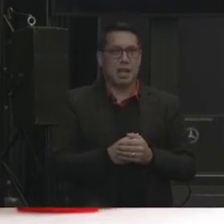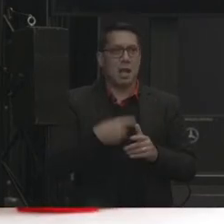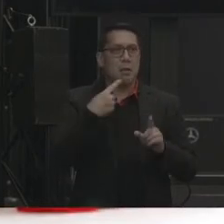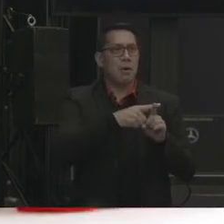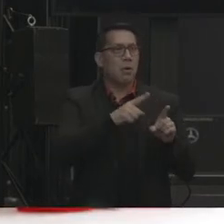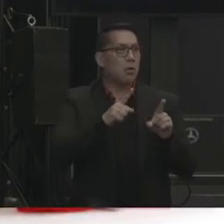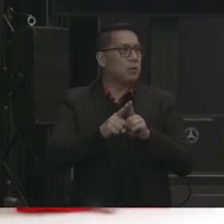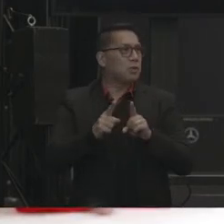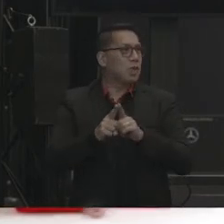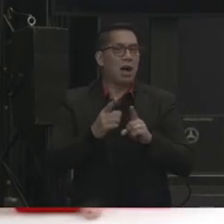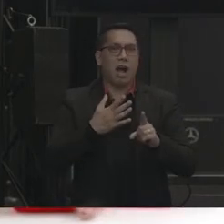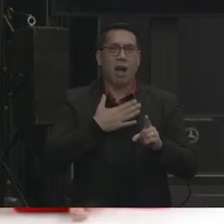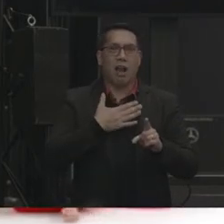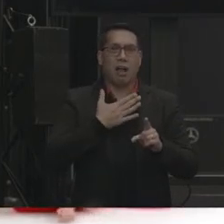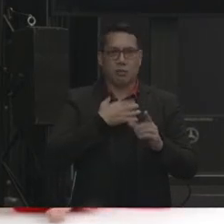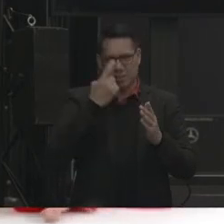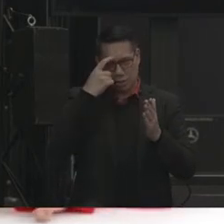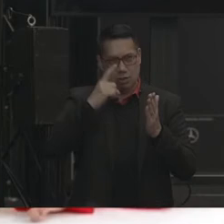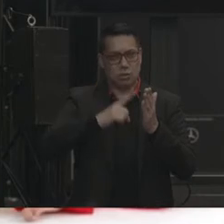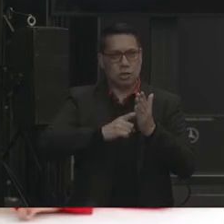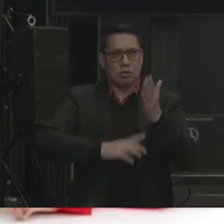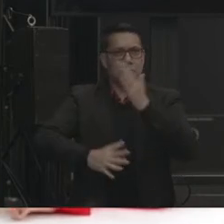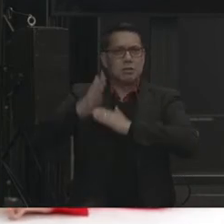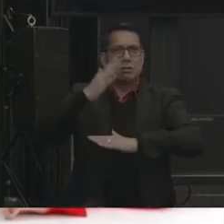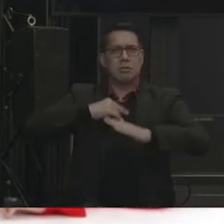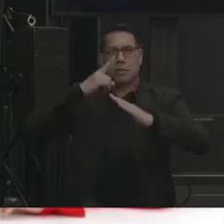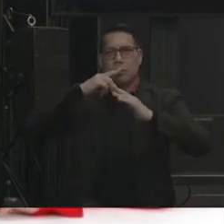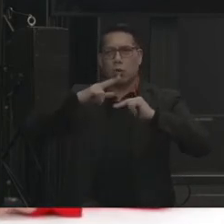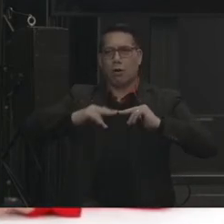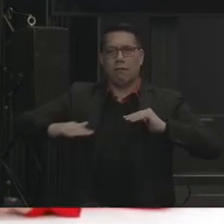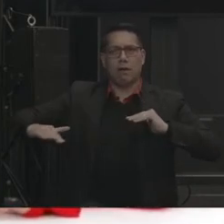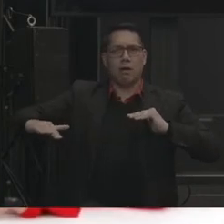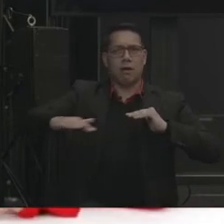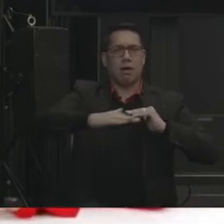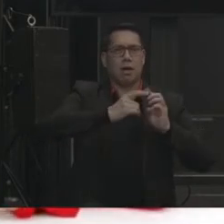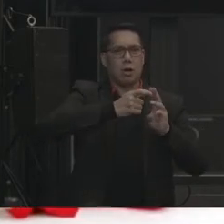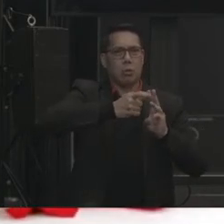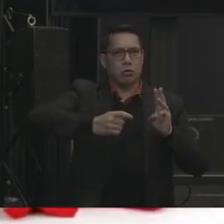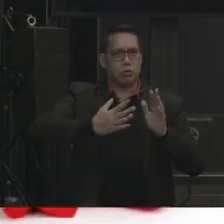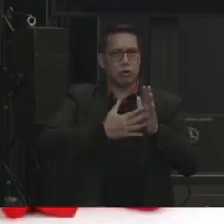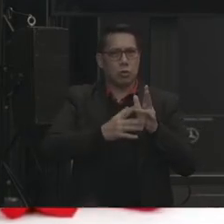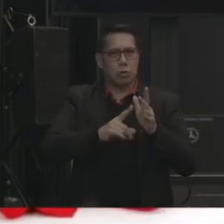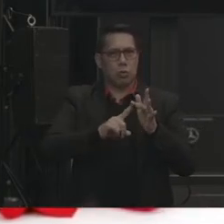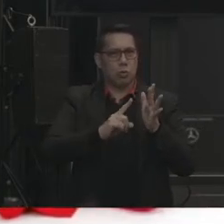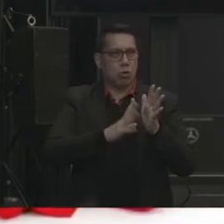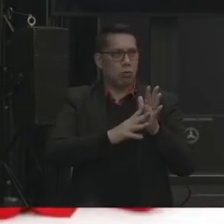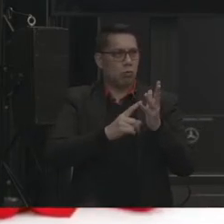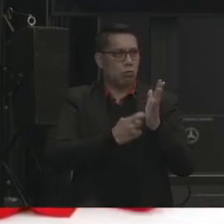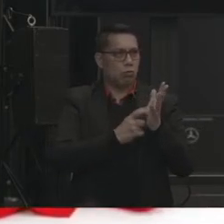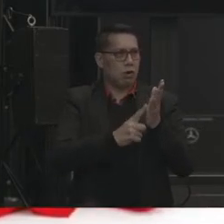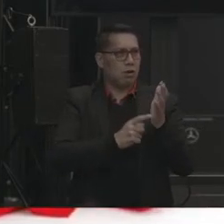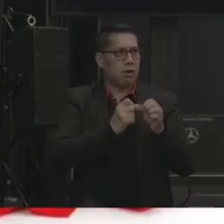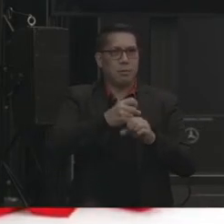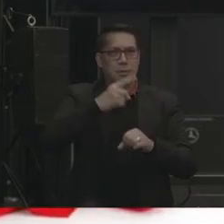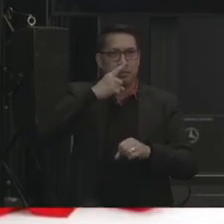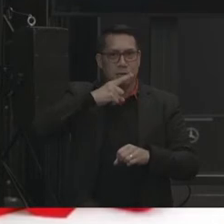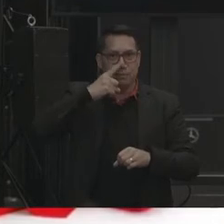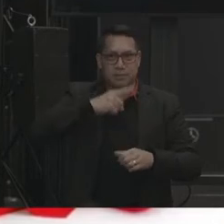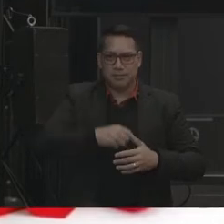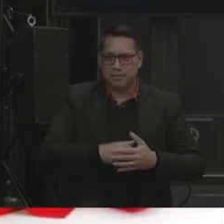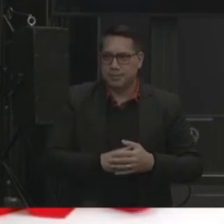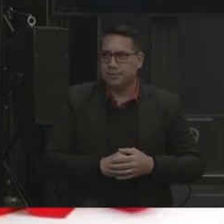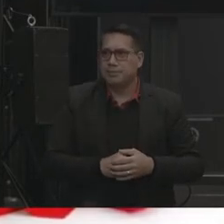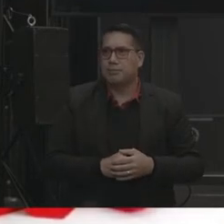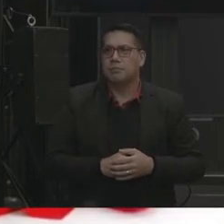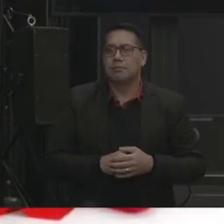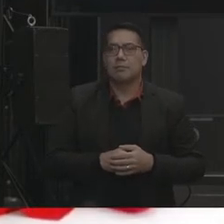also would like to acknowledge the traditional custodians of the land, the Wurundjeri Woiwurrung people. And